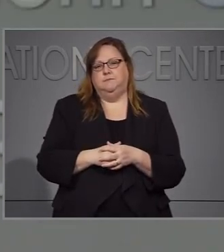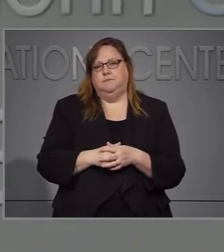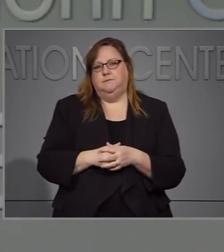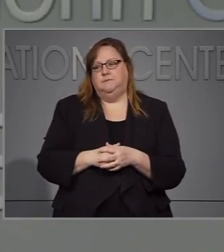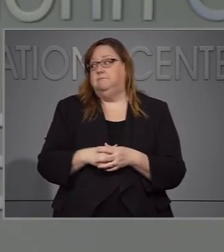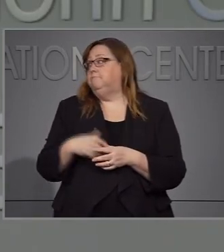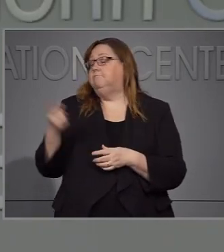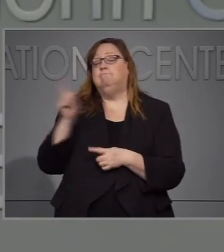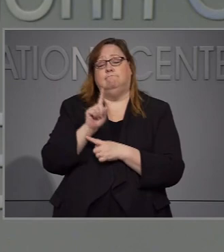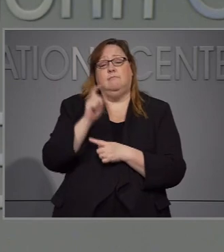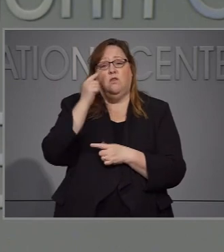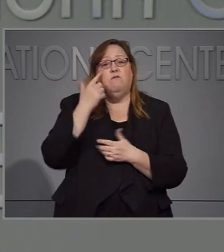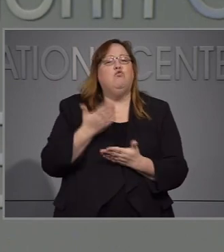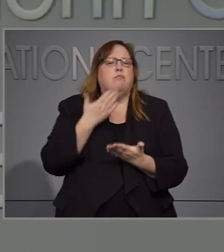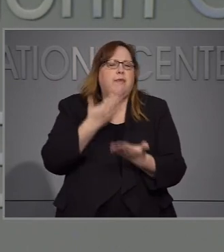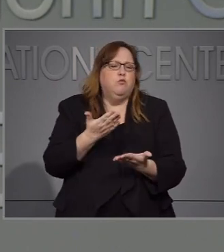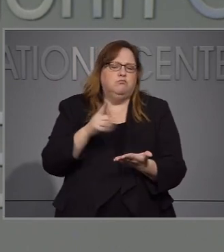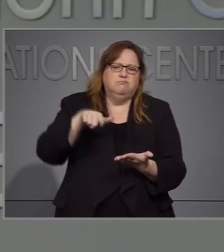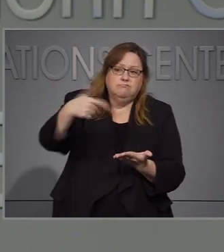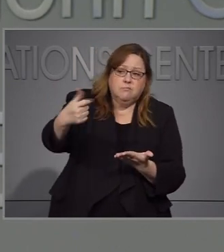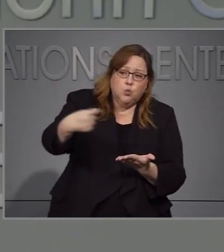Thank you. Next question, please.